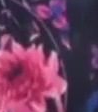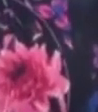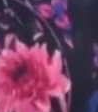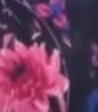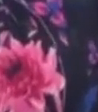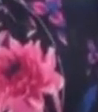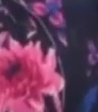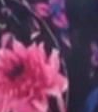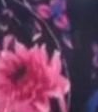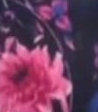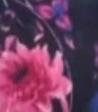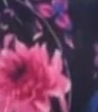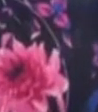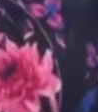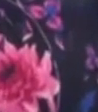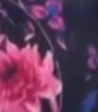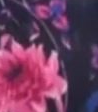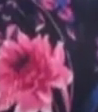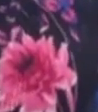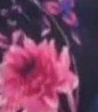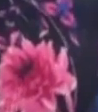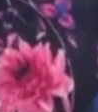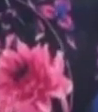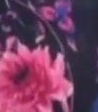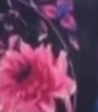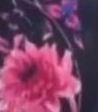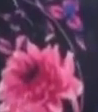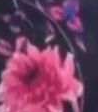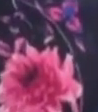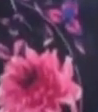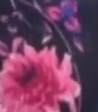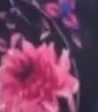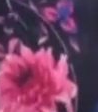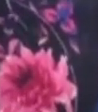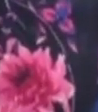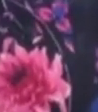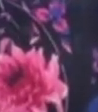watching our YouTube page. Be sure to like, comment, and subscribe for all things Set and Ask.